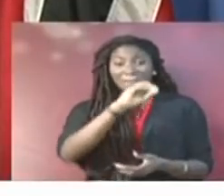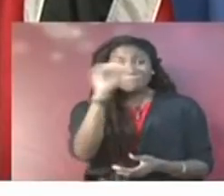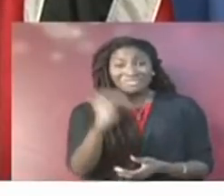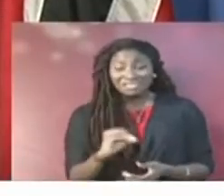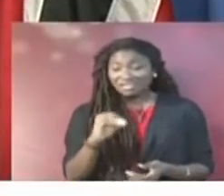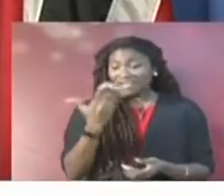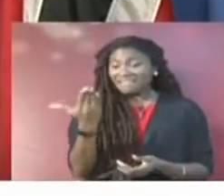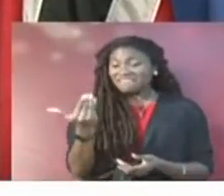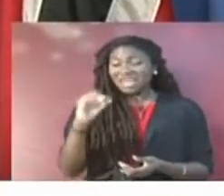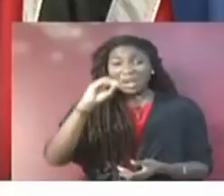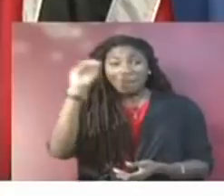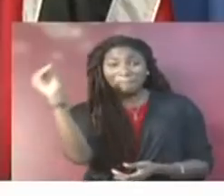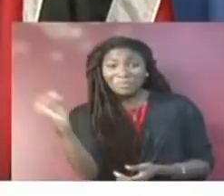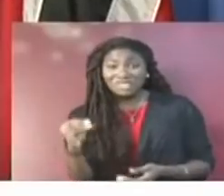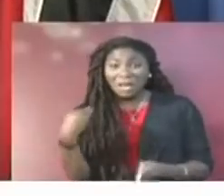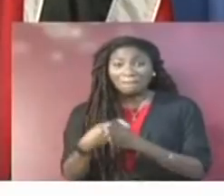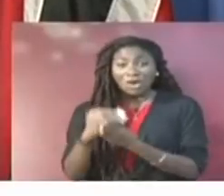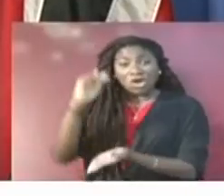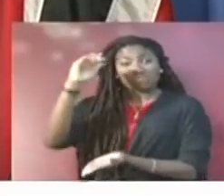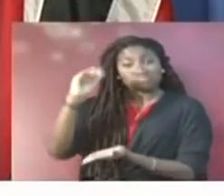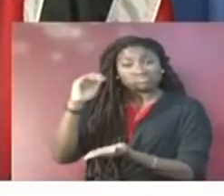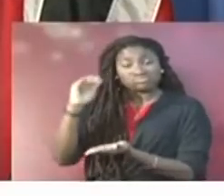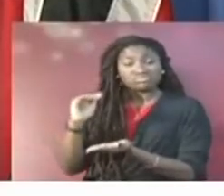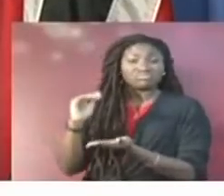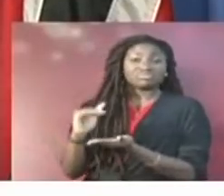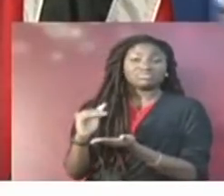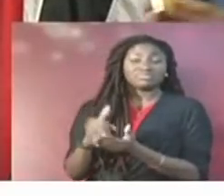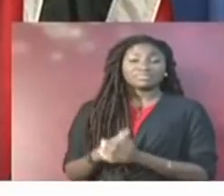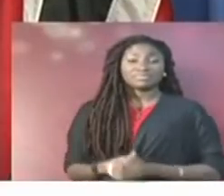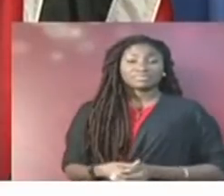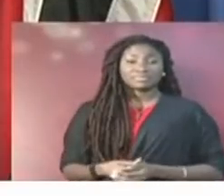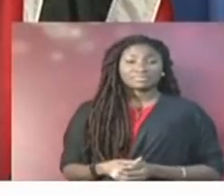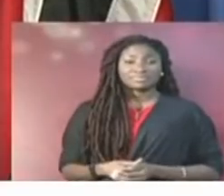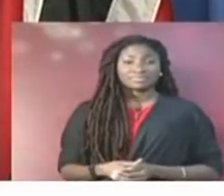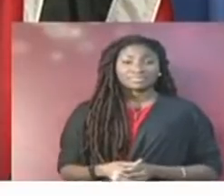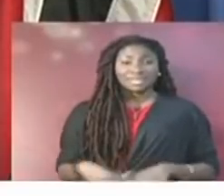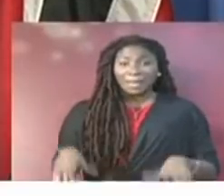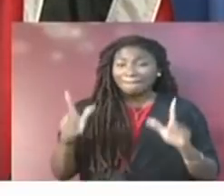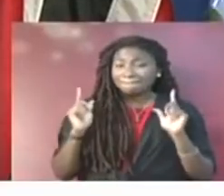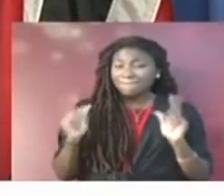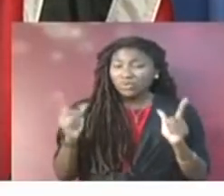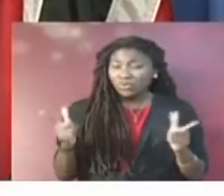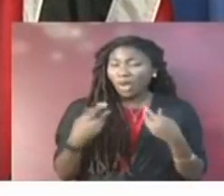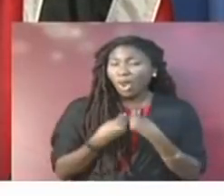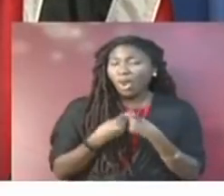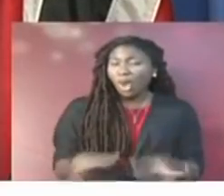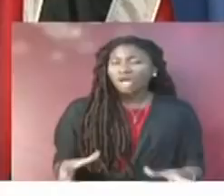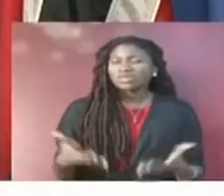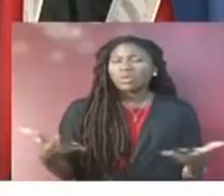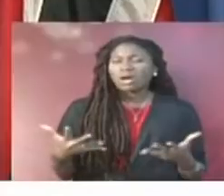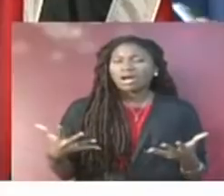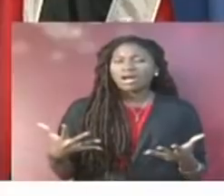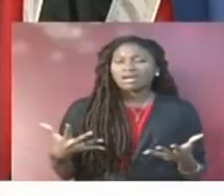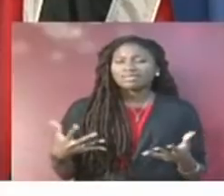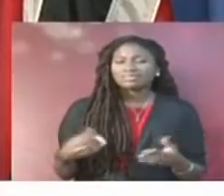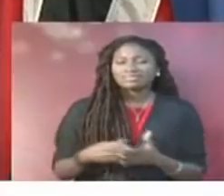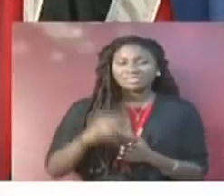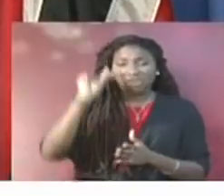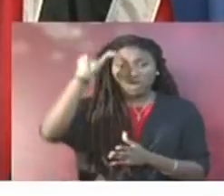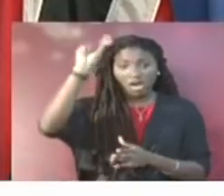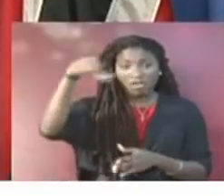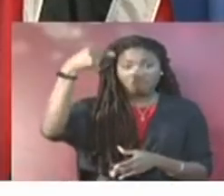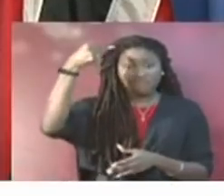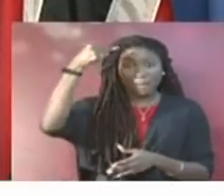are reductions to the shareholders. But the biggest loss in that is the loss of revenue to the